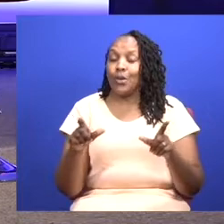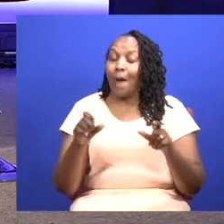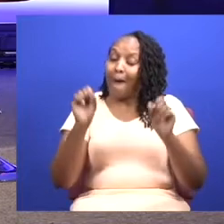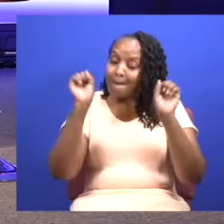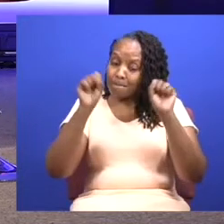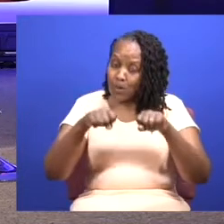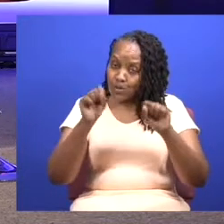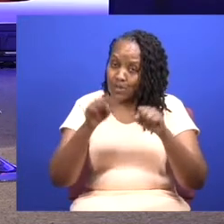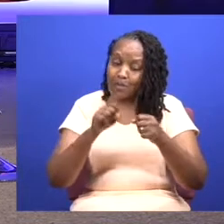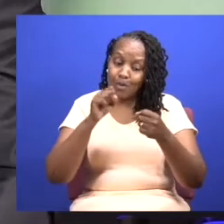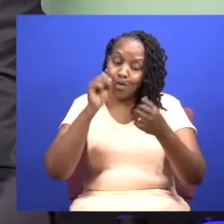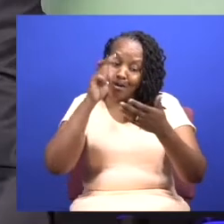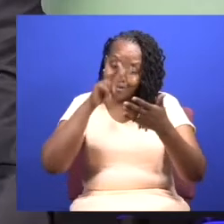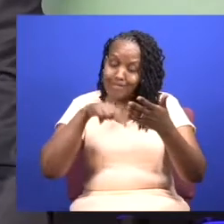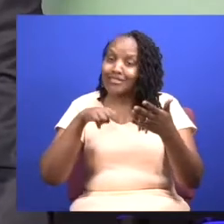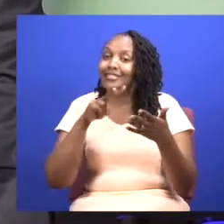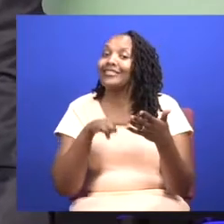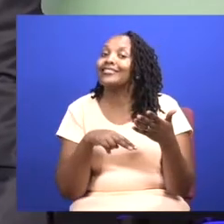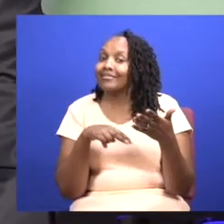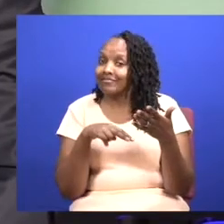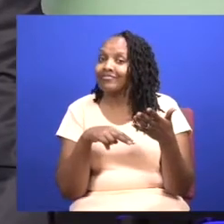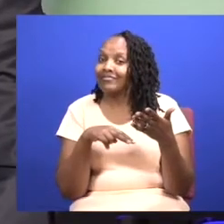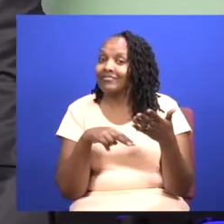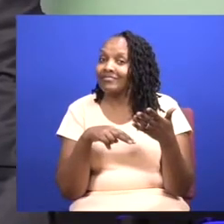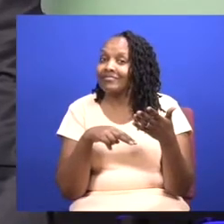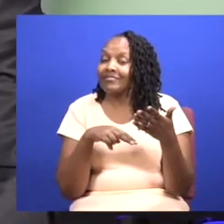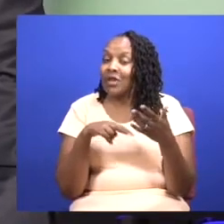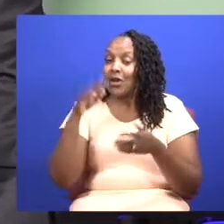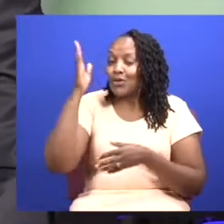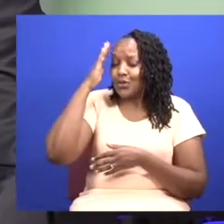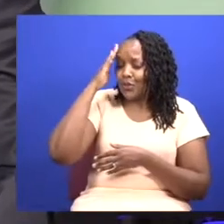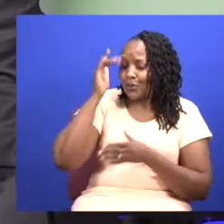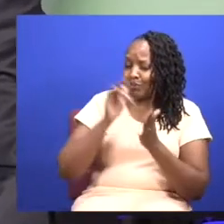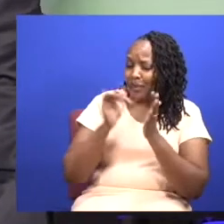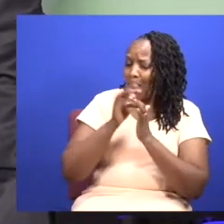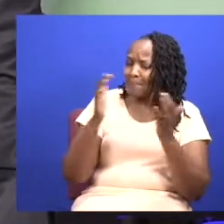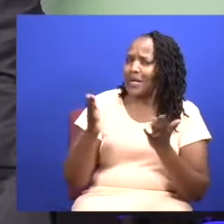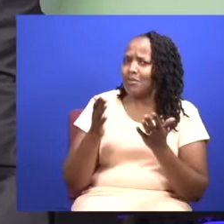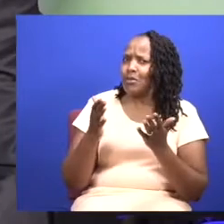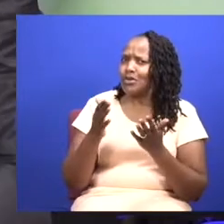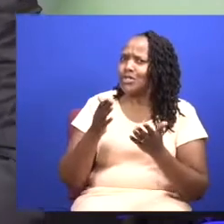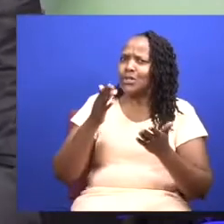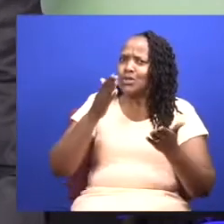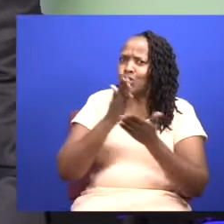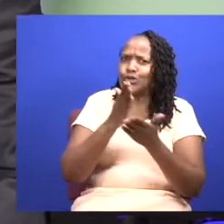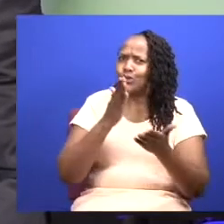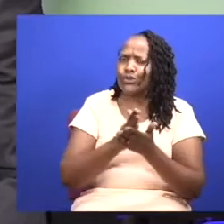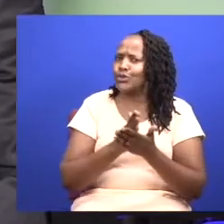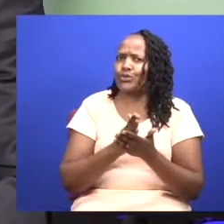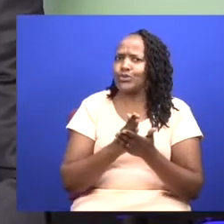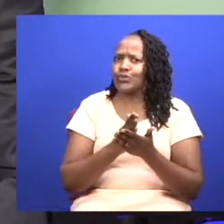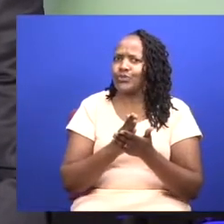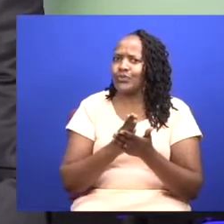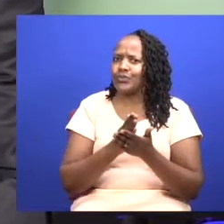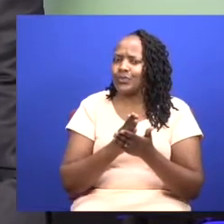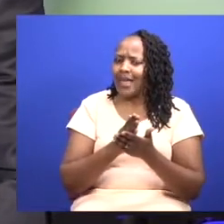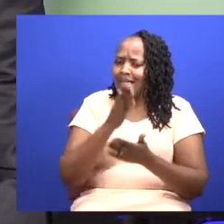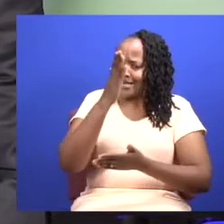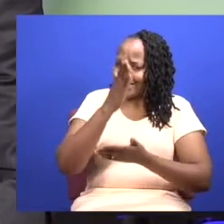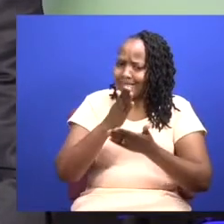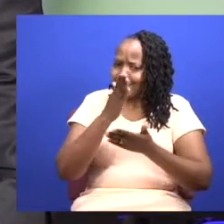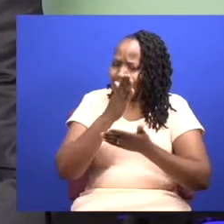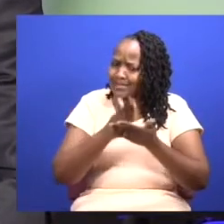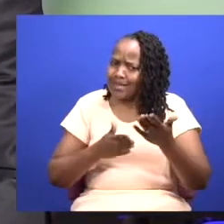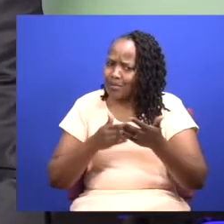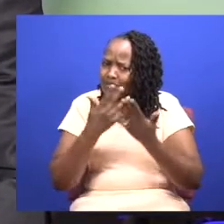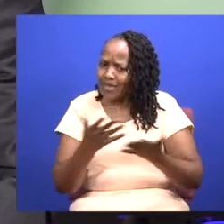read. Mm-hmm. And I tell you, it's so interesting. Mm. You know, the Bible is a very real book. It is. It doesn't hide stuff. Yeah, amen. Some of the things that you read